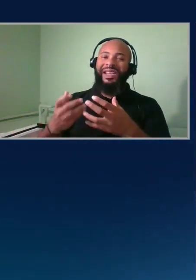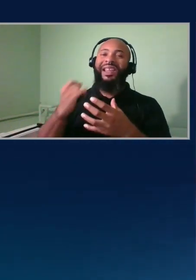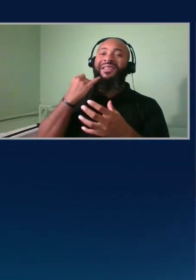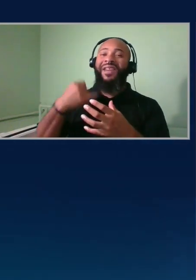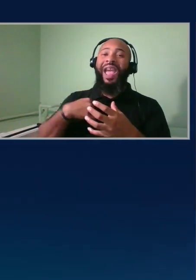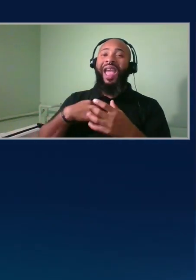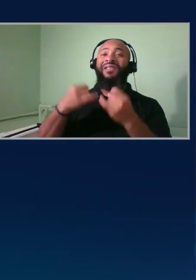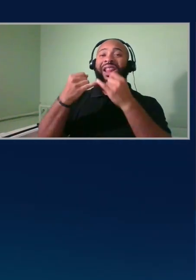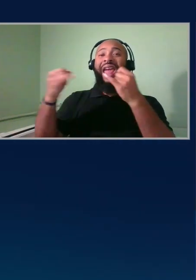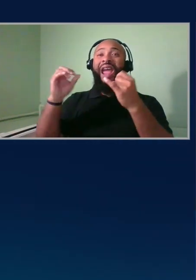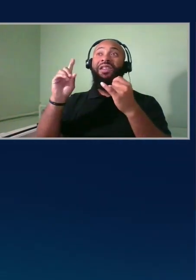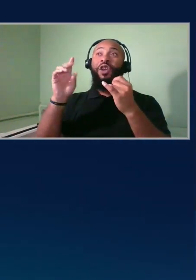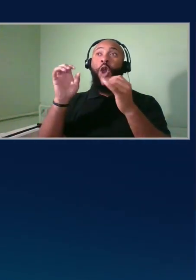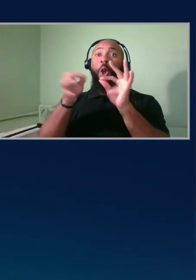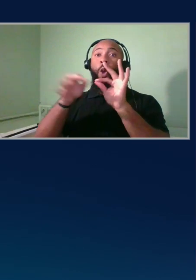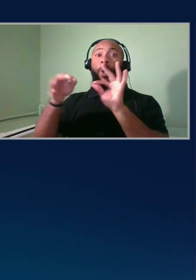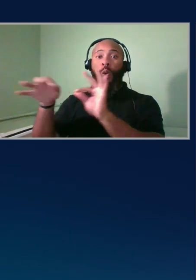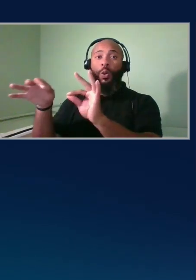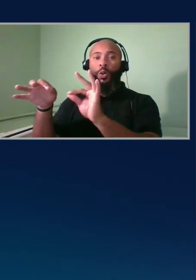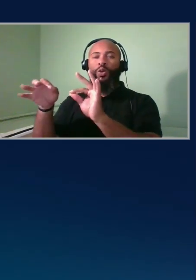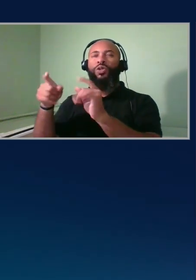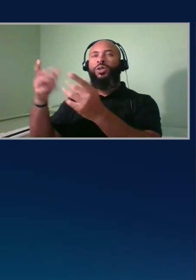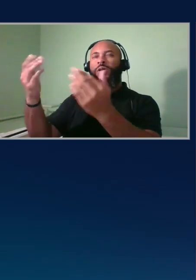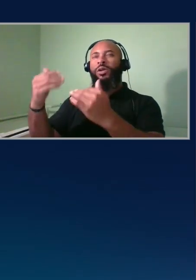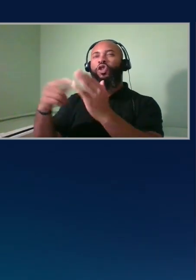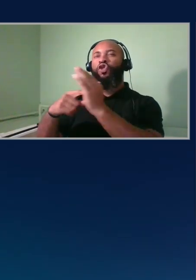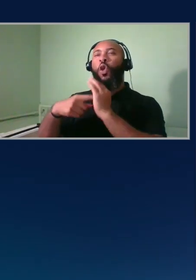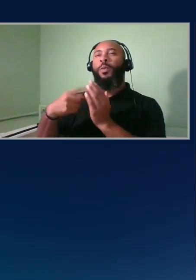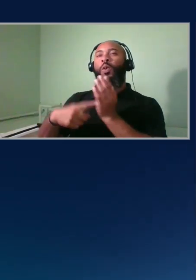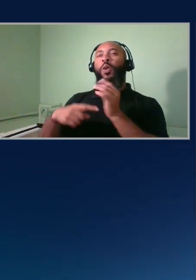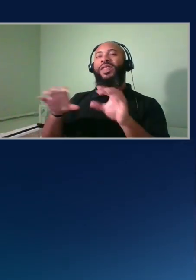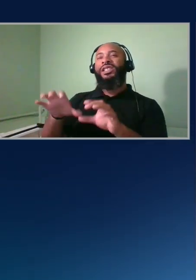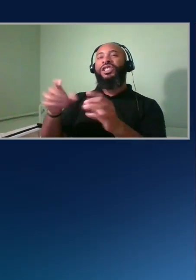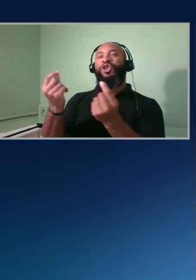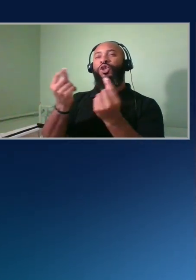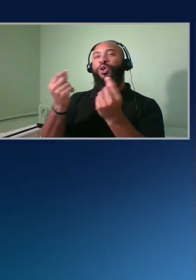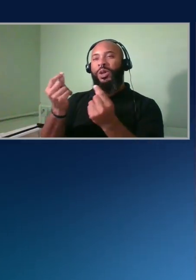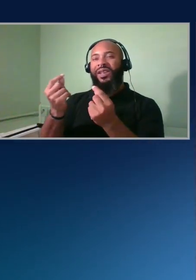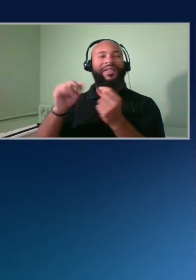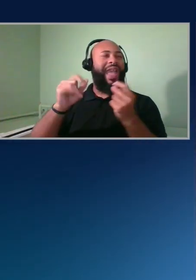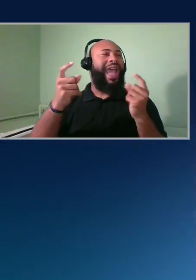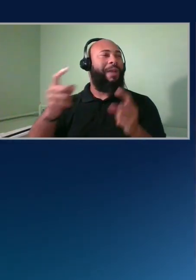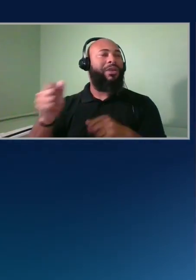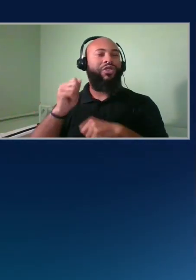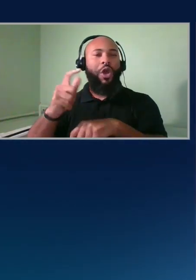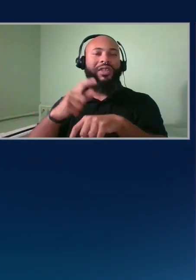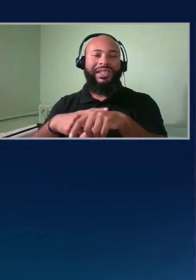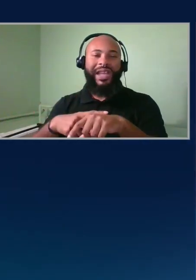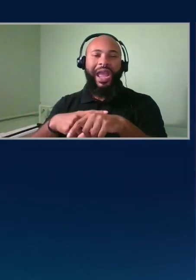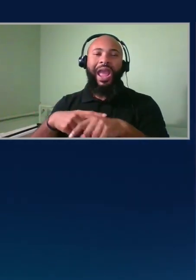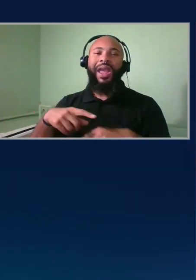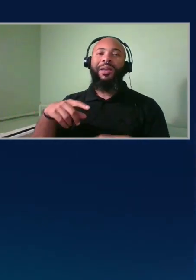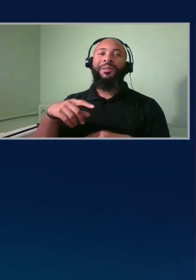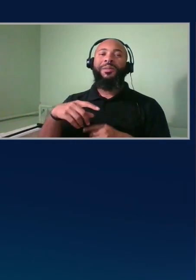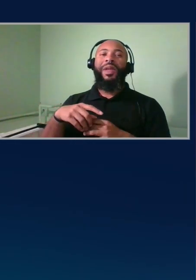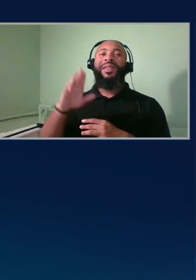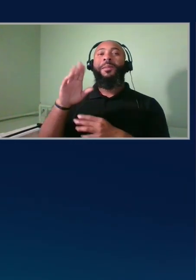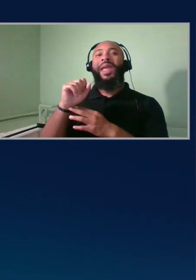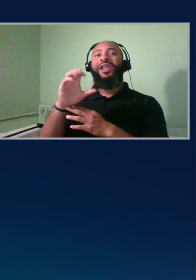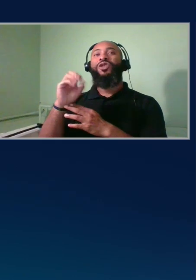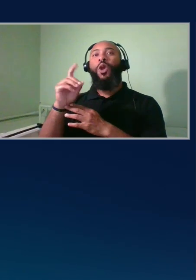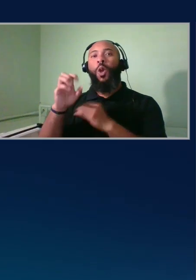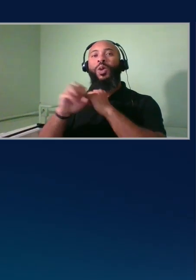base. Like, can you tell me what this is doing? That happens all the time in the VS Code extension. So, yeah, I